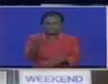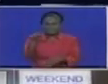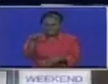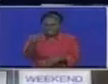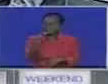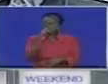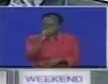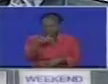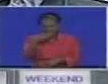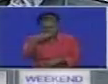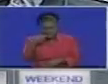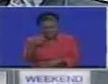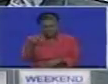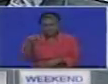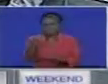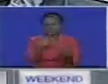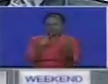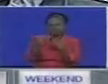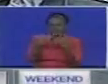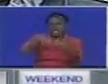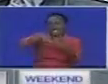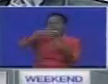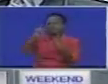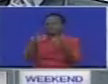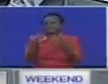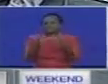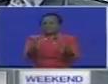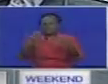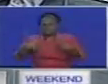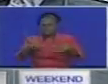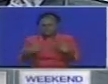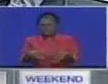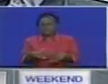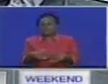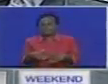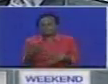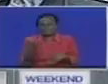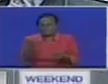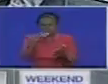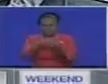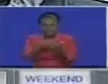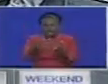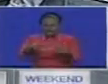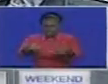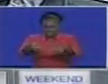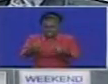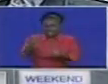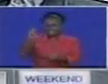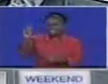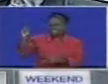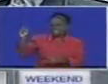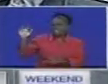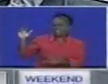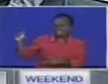because there have been the talks of outside forces and people are moles. And here we have the chair of TNA party who would